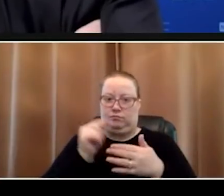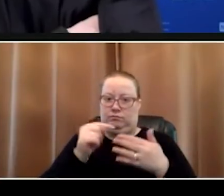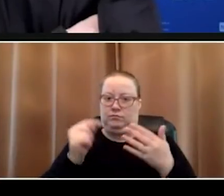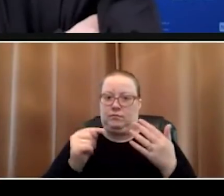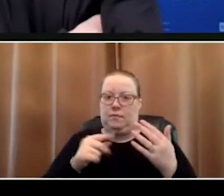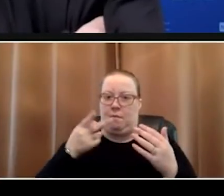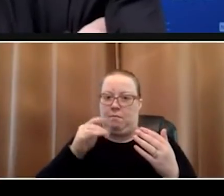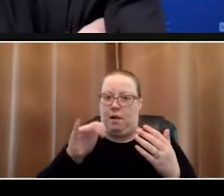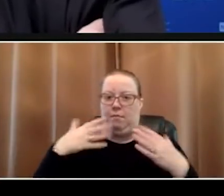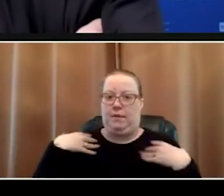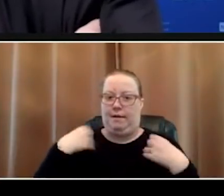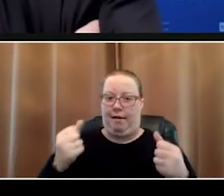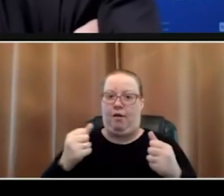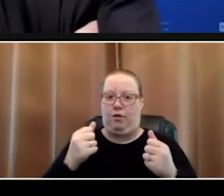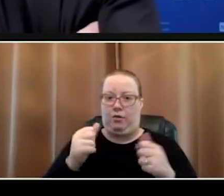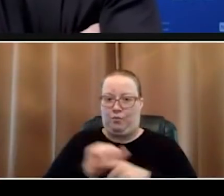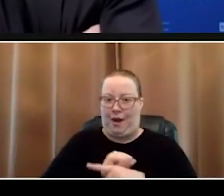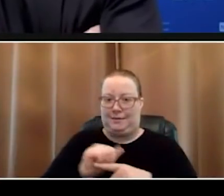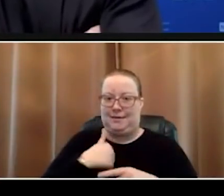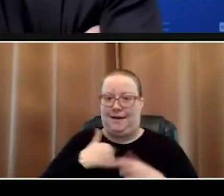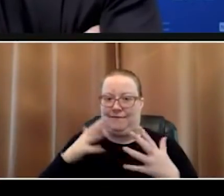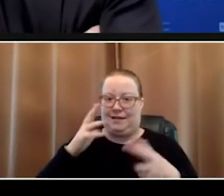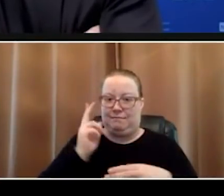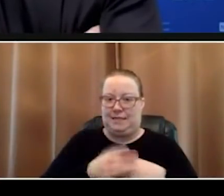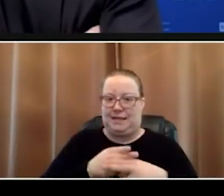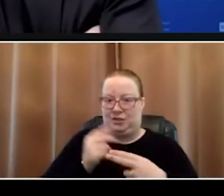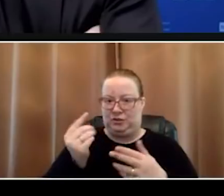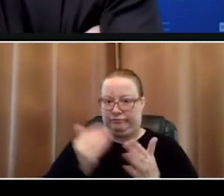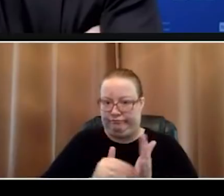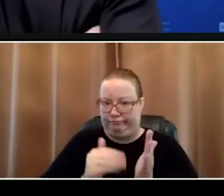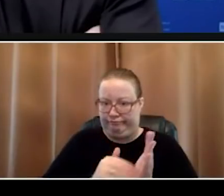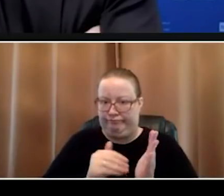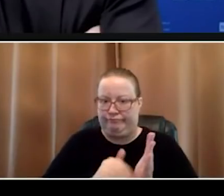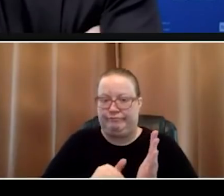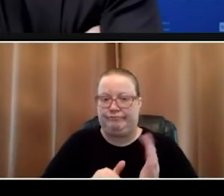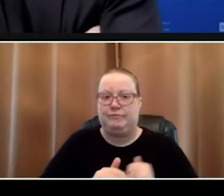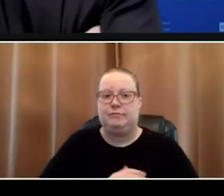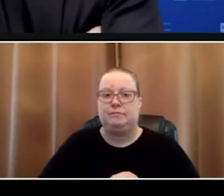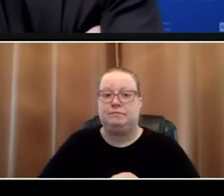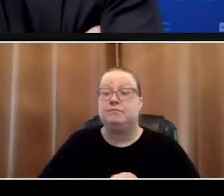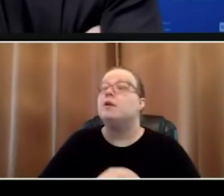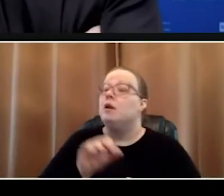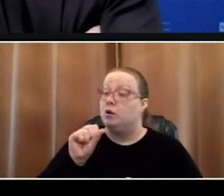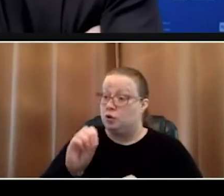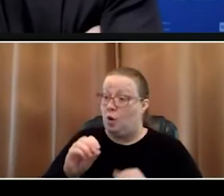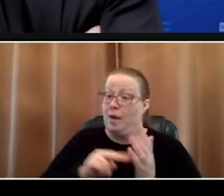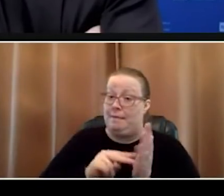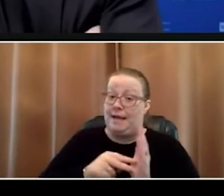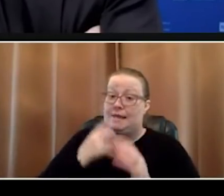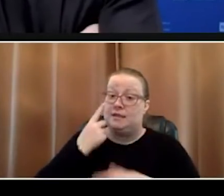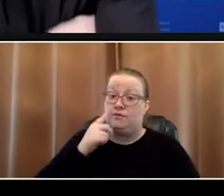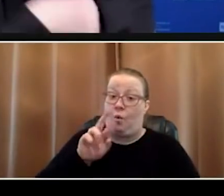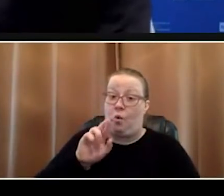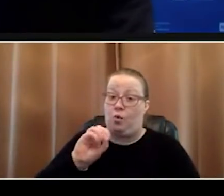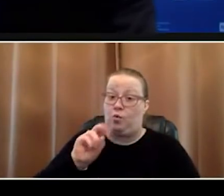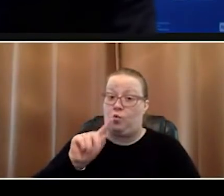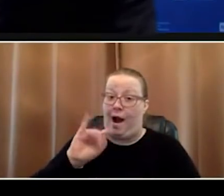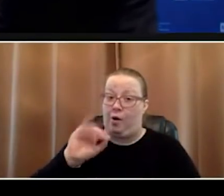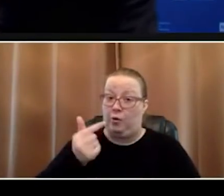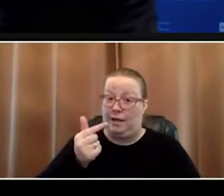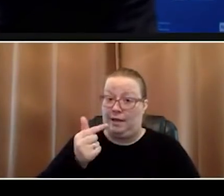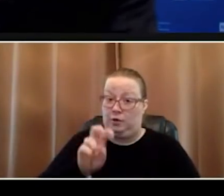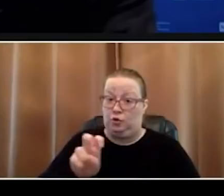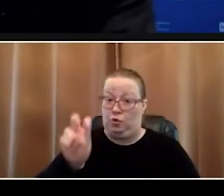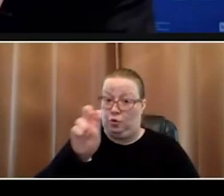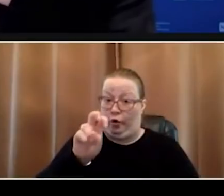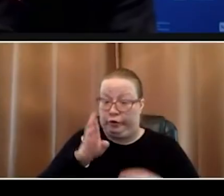multiple times. Mm-hmm. And so that's implications for routing of tours that Right. booking